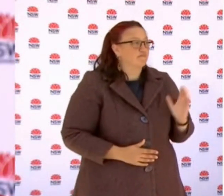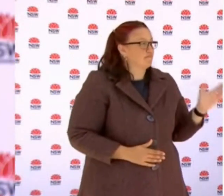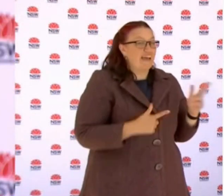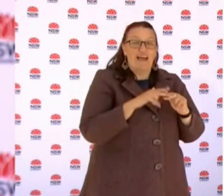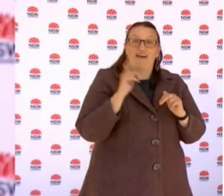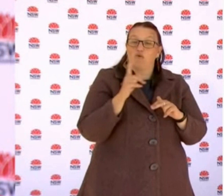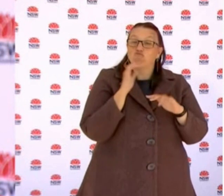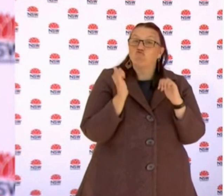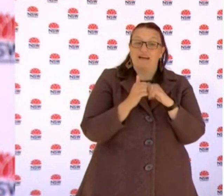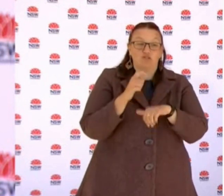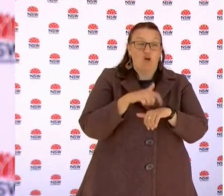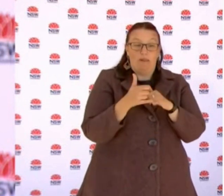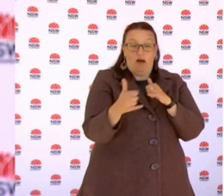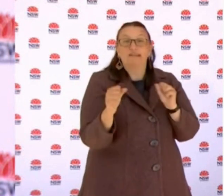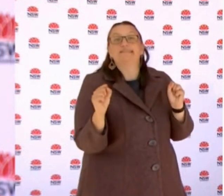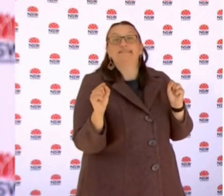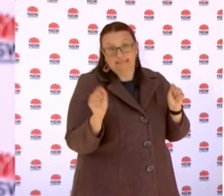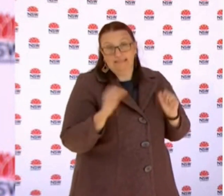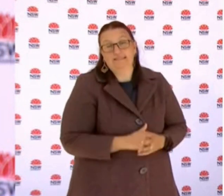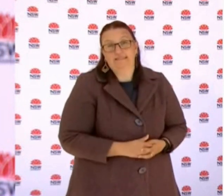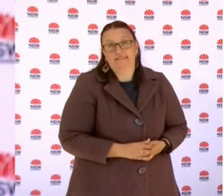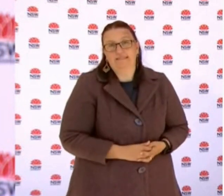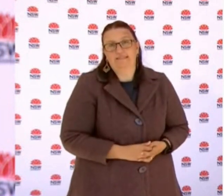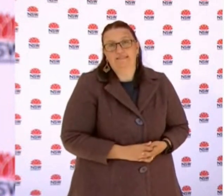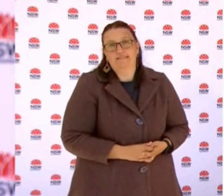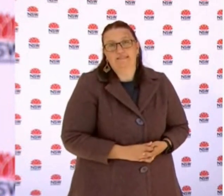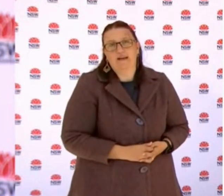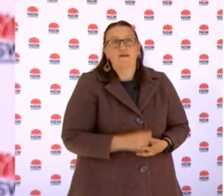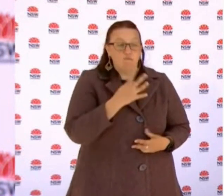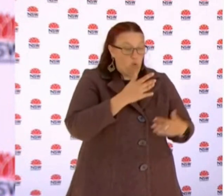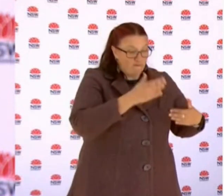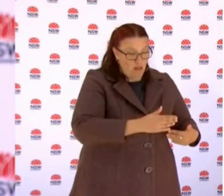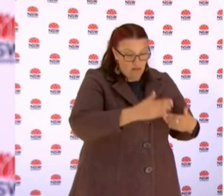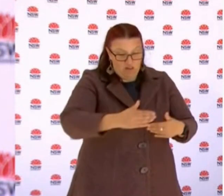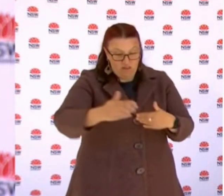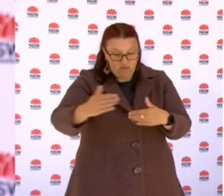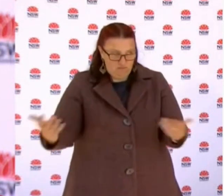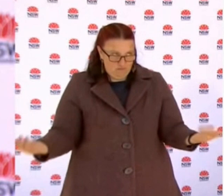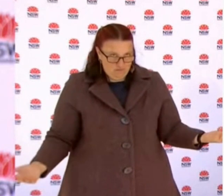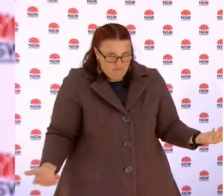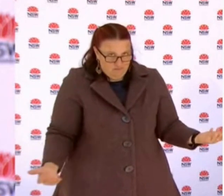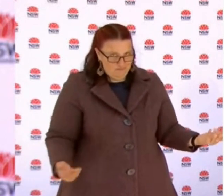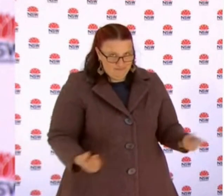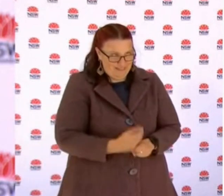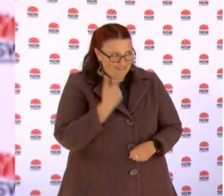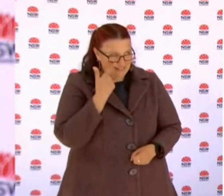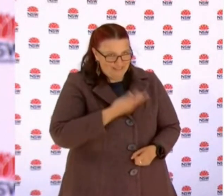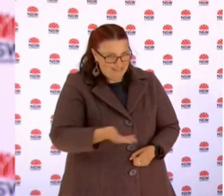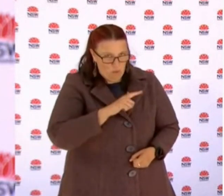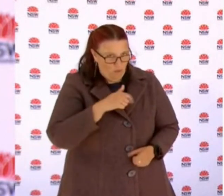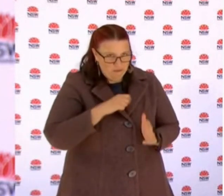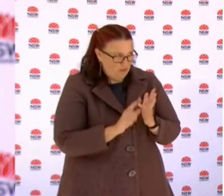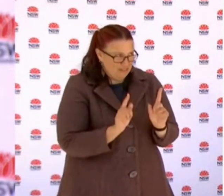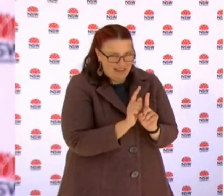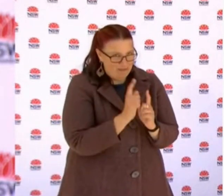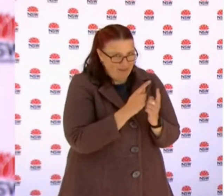to the timelines. I mean, I think what's really important is the concepts we put forward in the 4 phases are no-brainers. I mean, that's what New South Wales has been doing